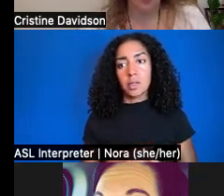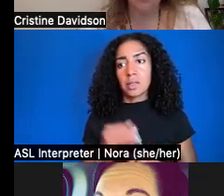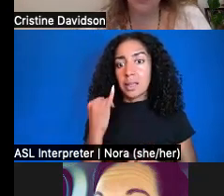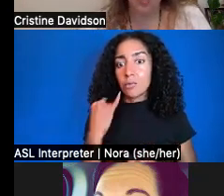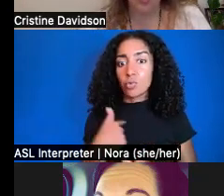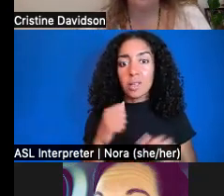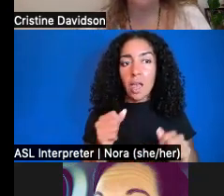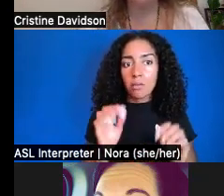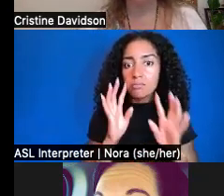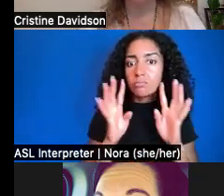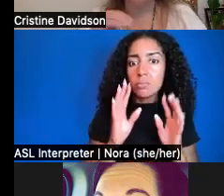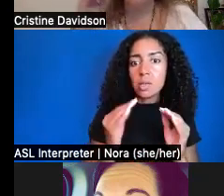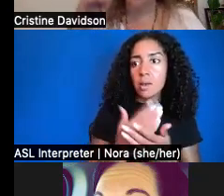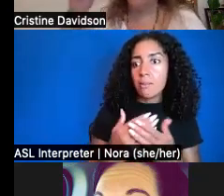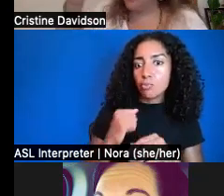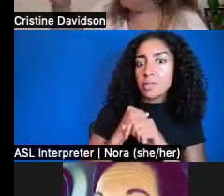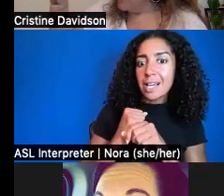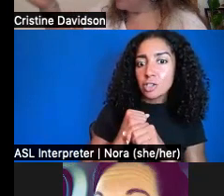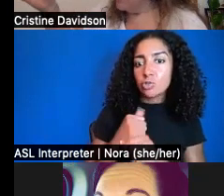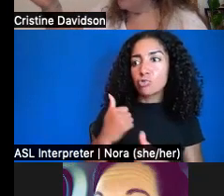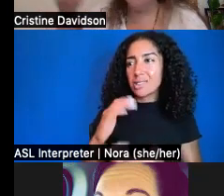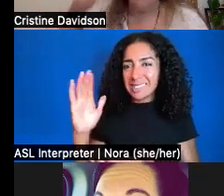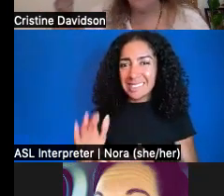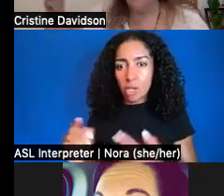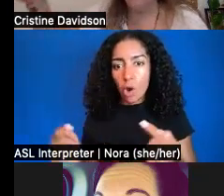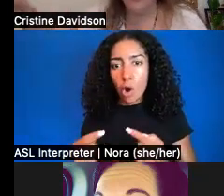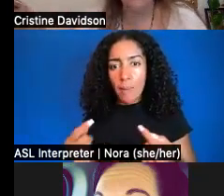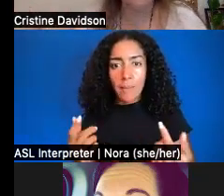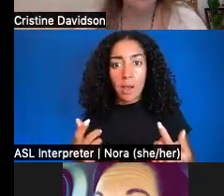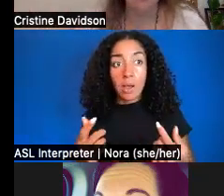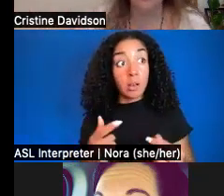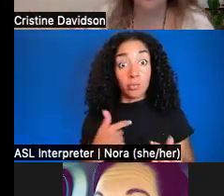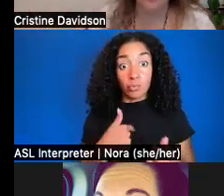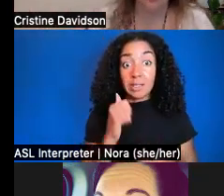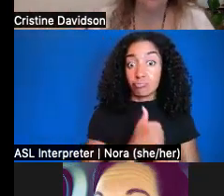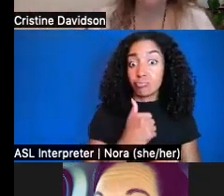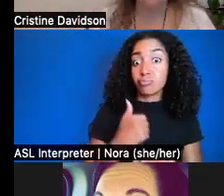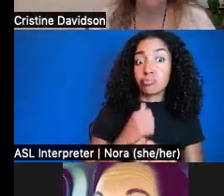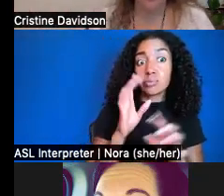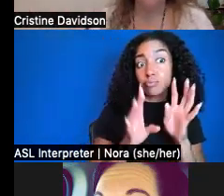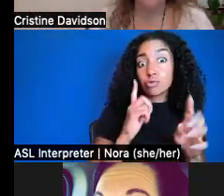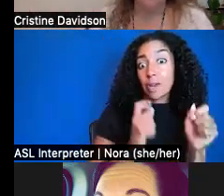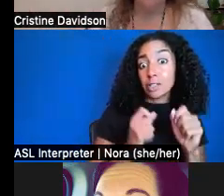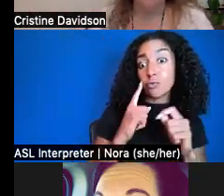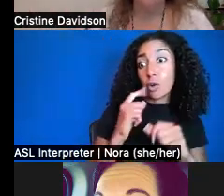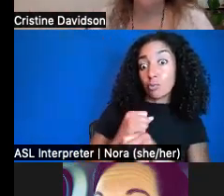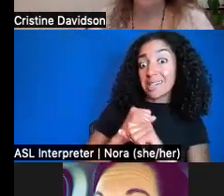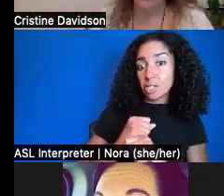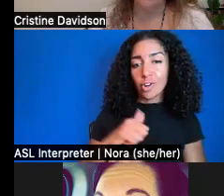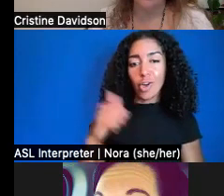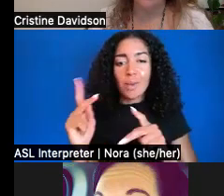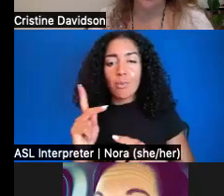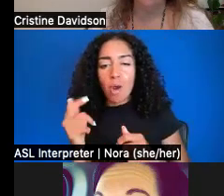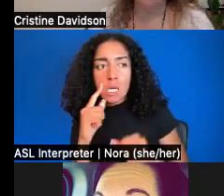the harm that's caused, people are coming up with new ways and figuring it out, right? But some of